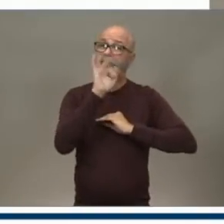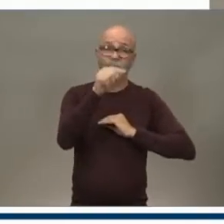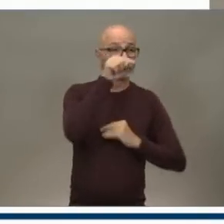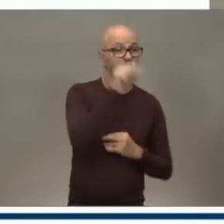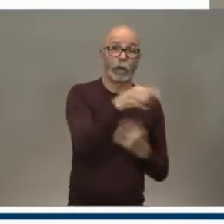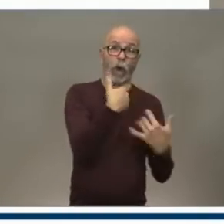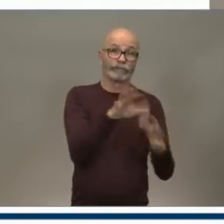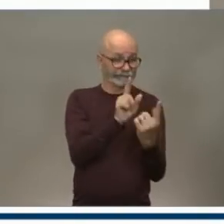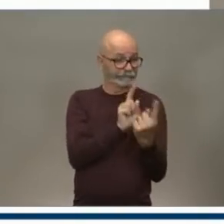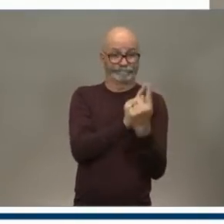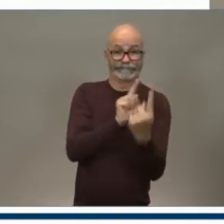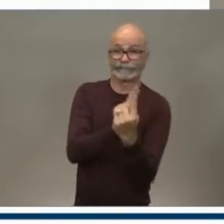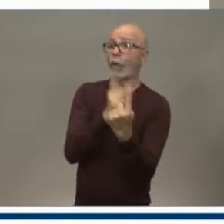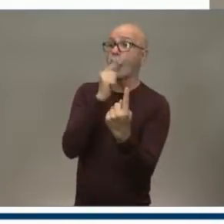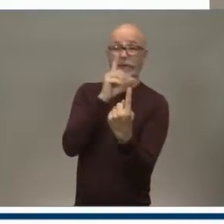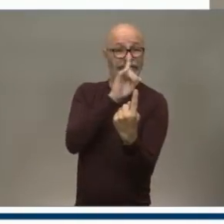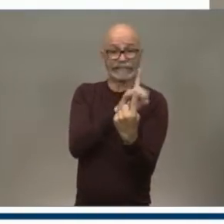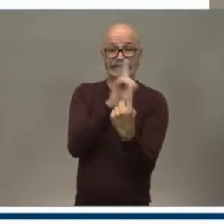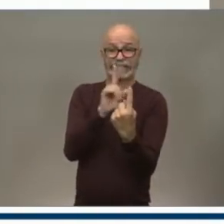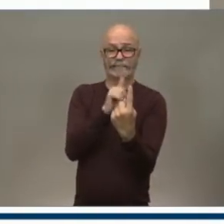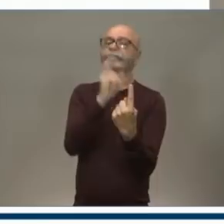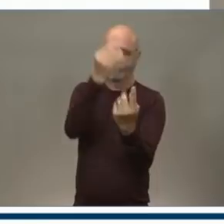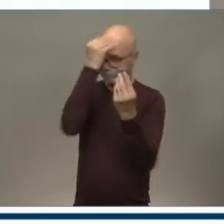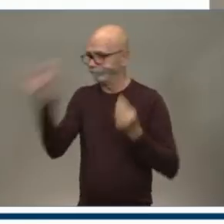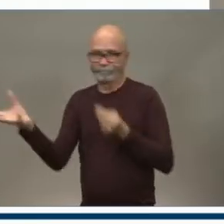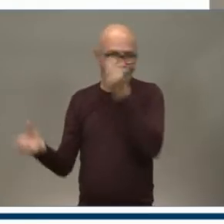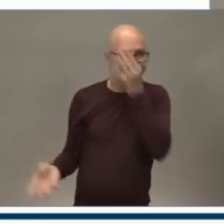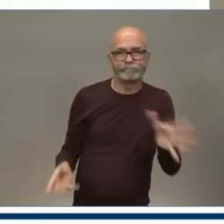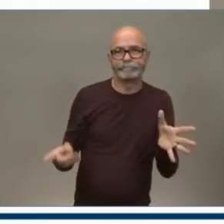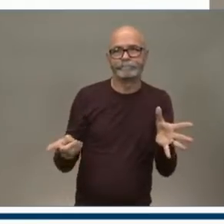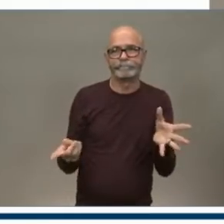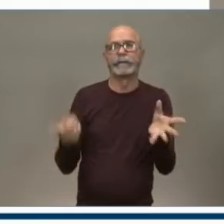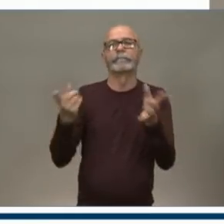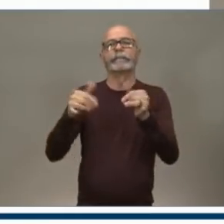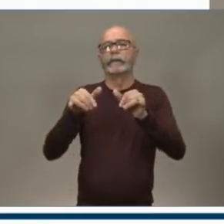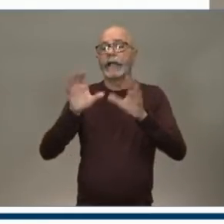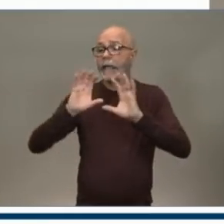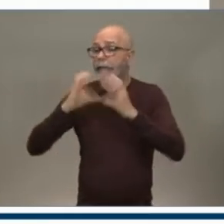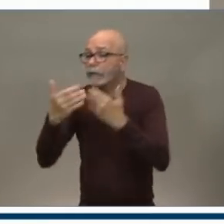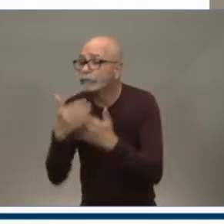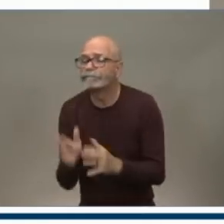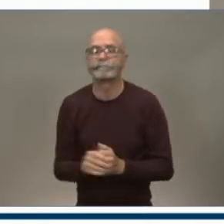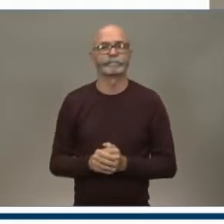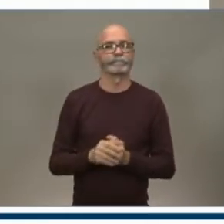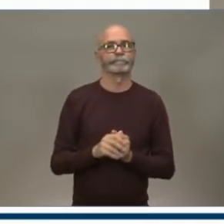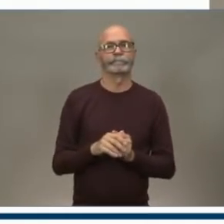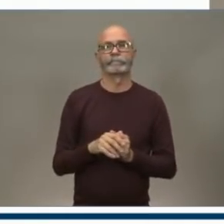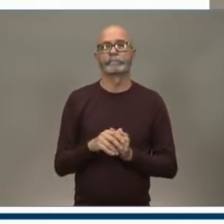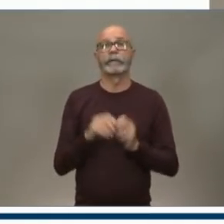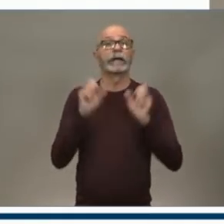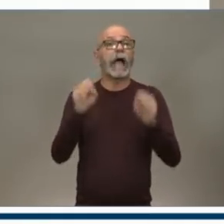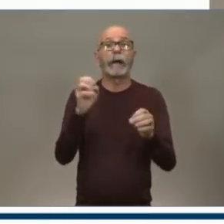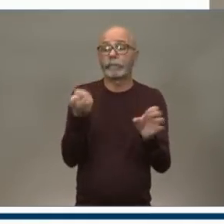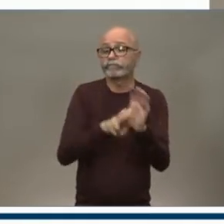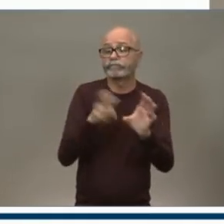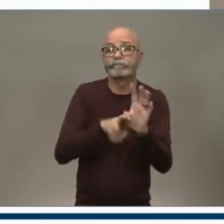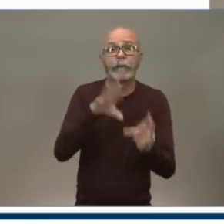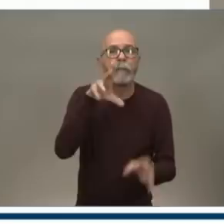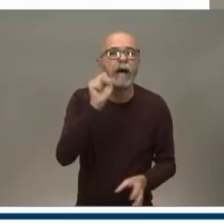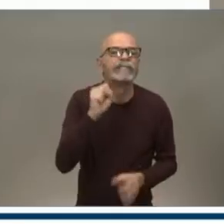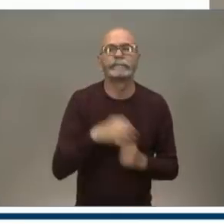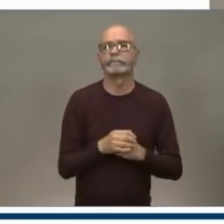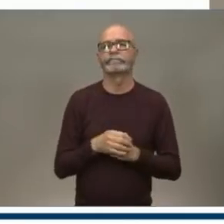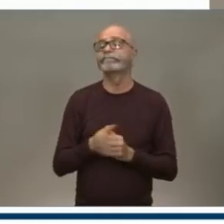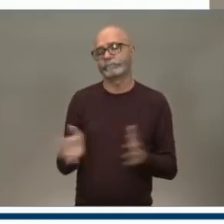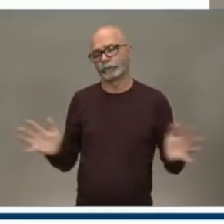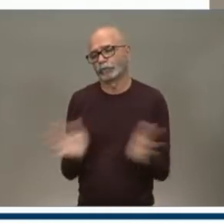I said, through classrooms or buses that are asked or they're required to stay home for the next 14 days. And